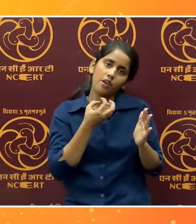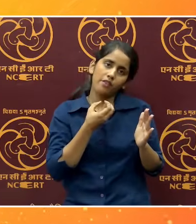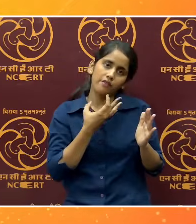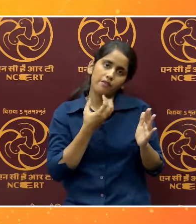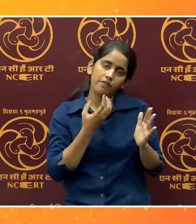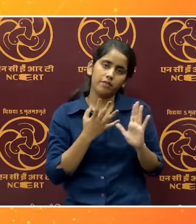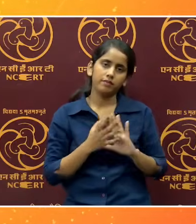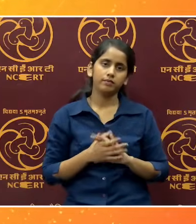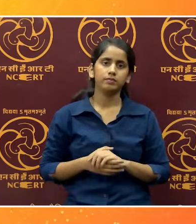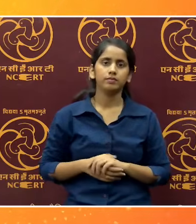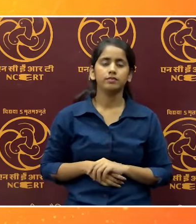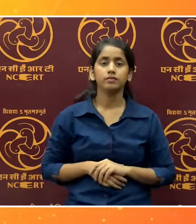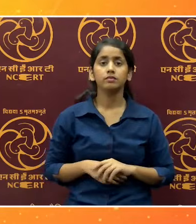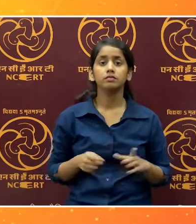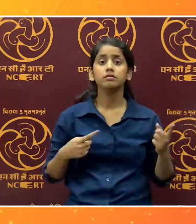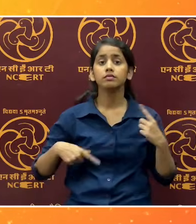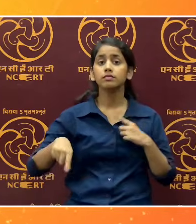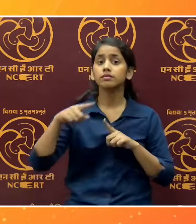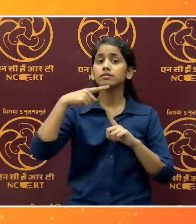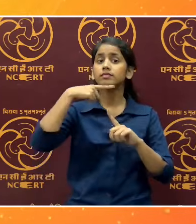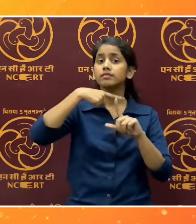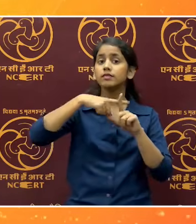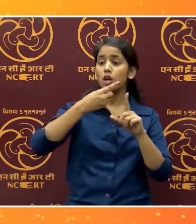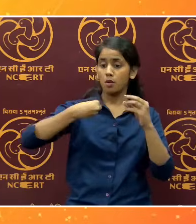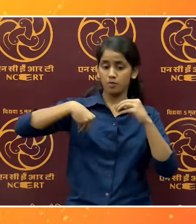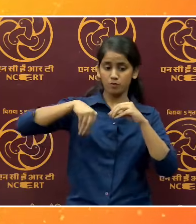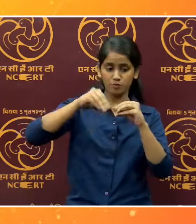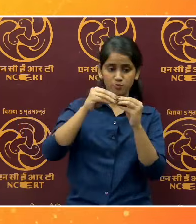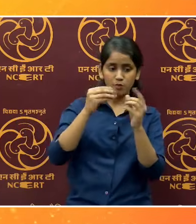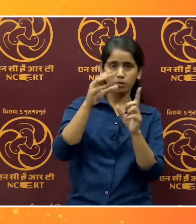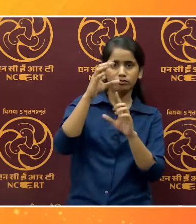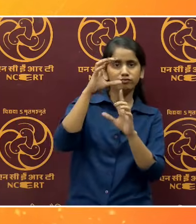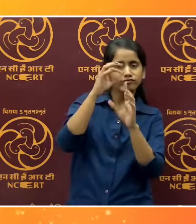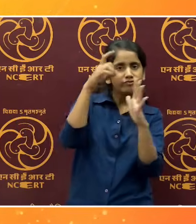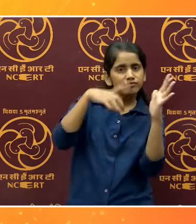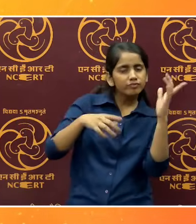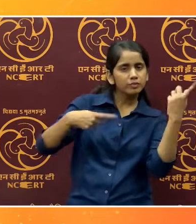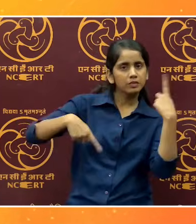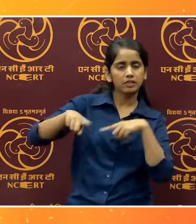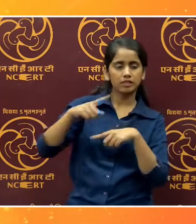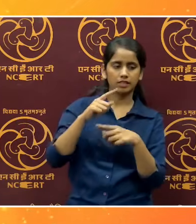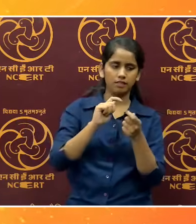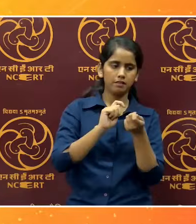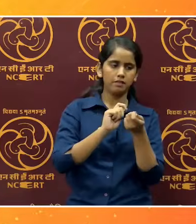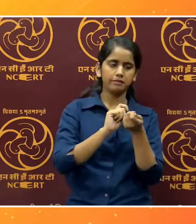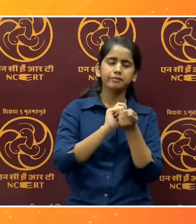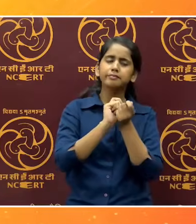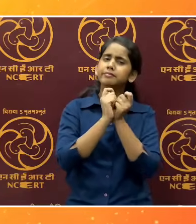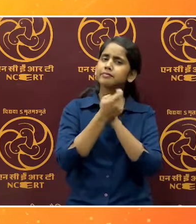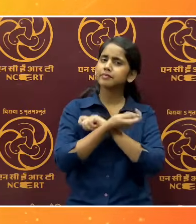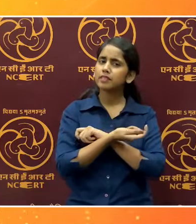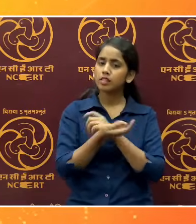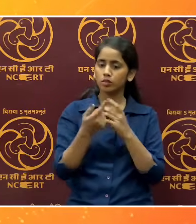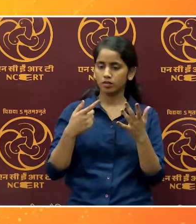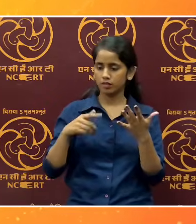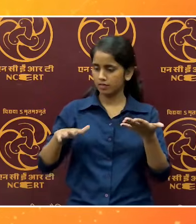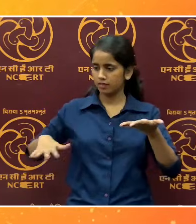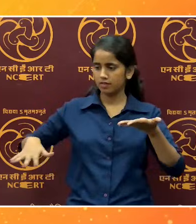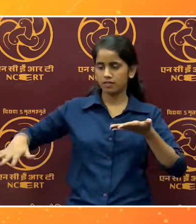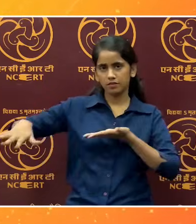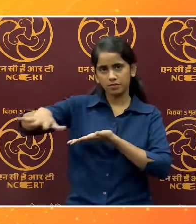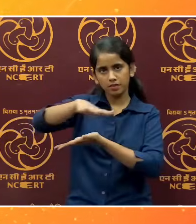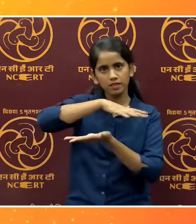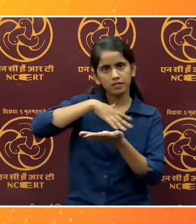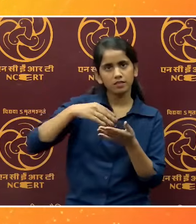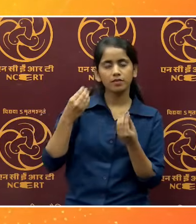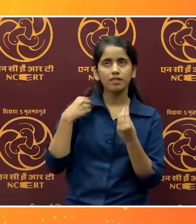the above setting. You can also give them more details if required. You can change all the details, and you can make